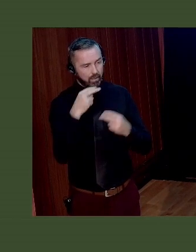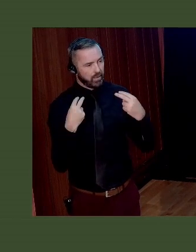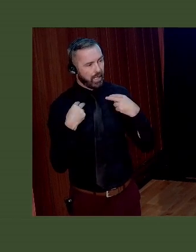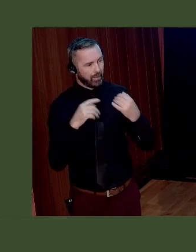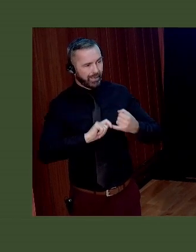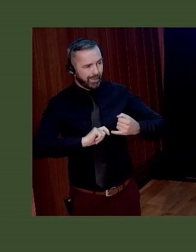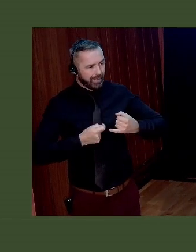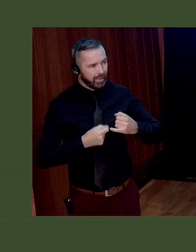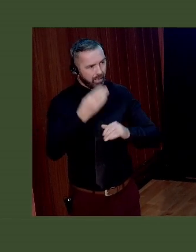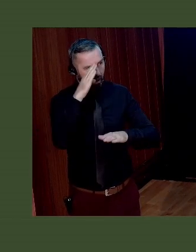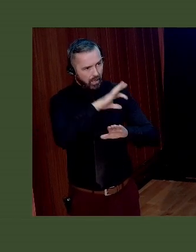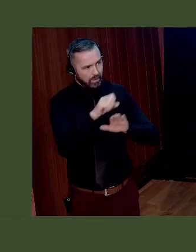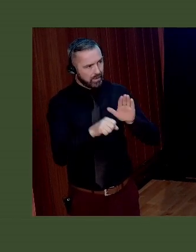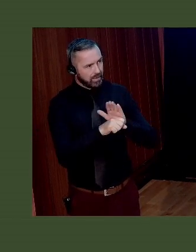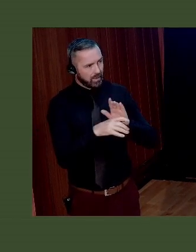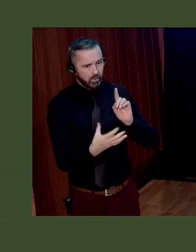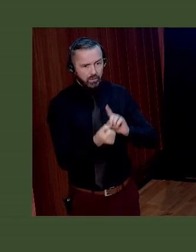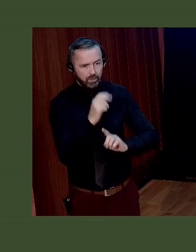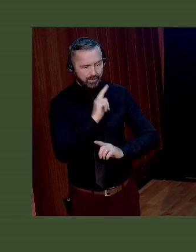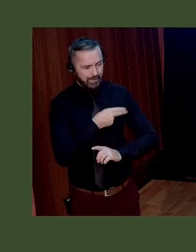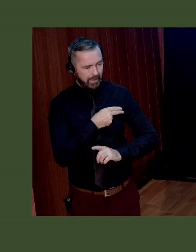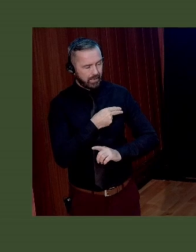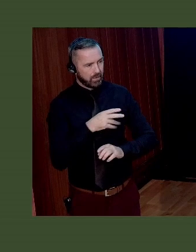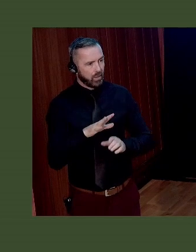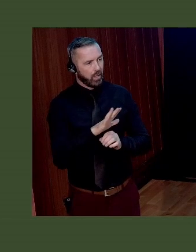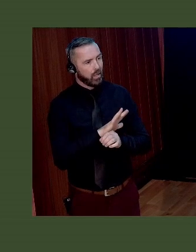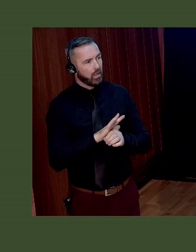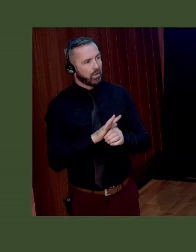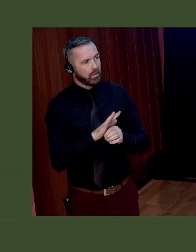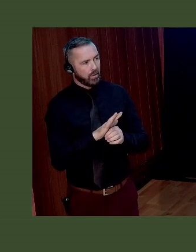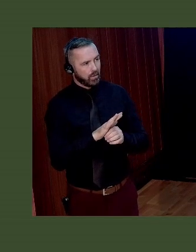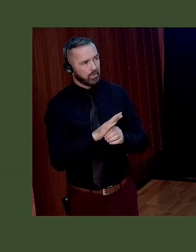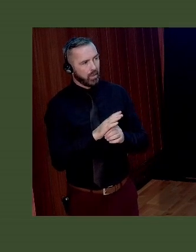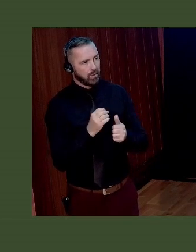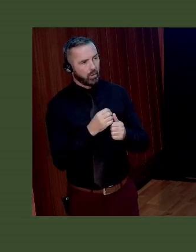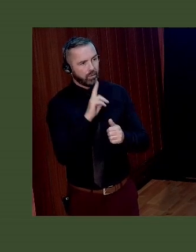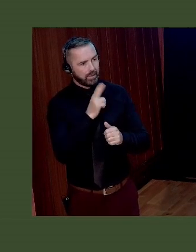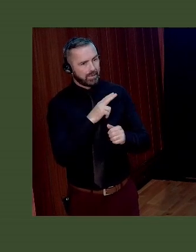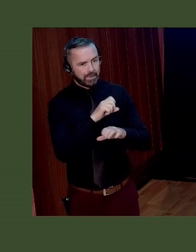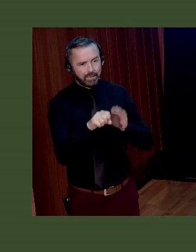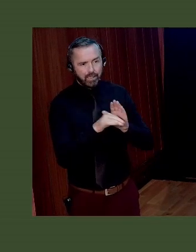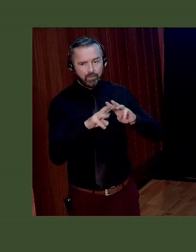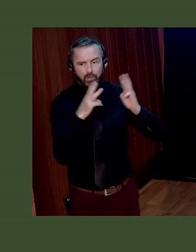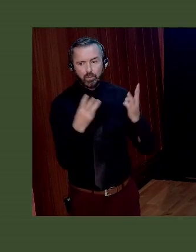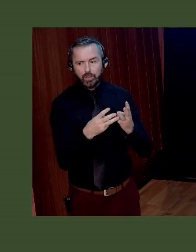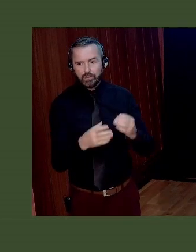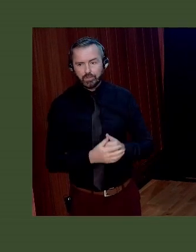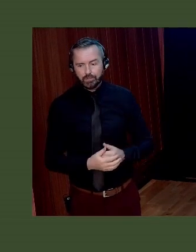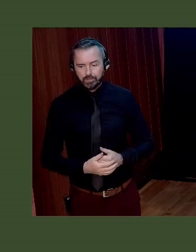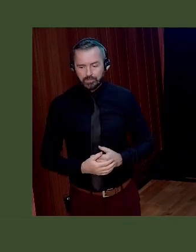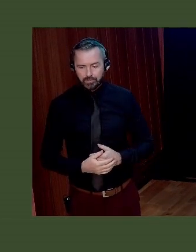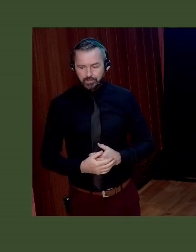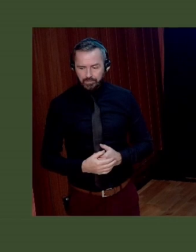of the Irish state to achieve status as a nation state among the states of the world. In